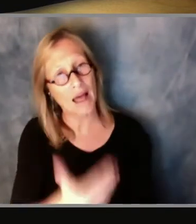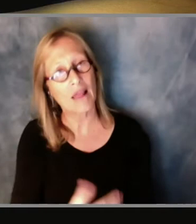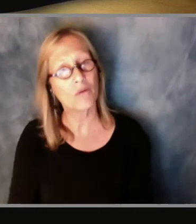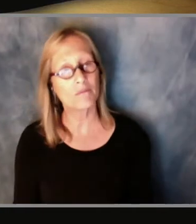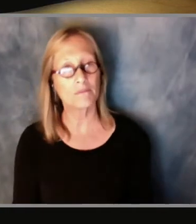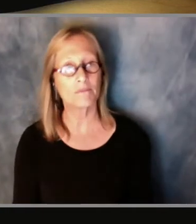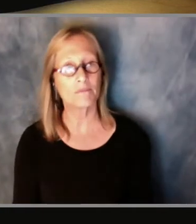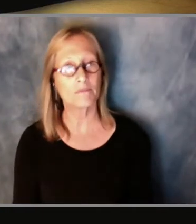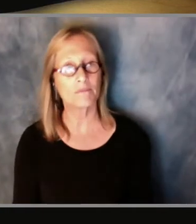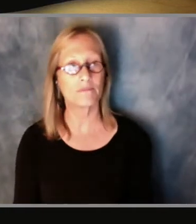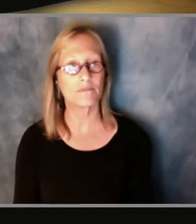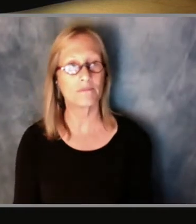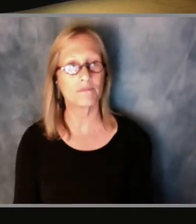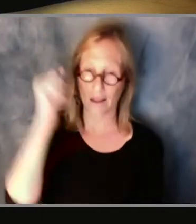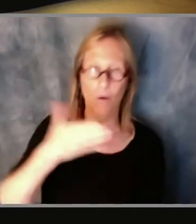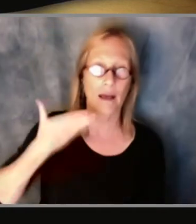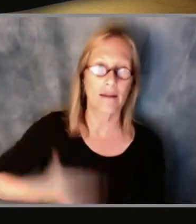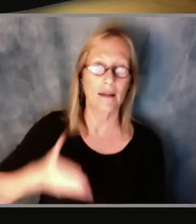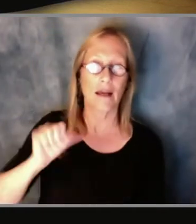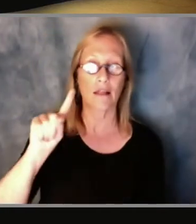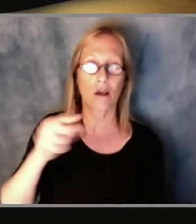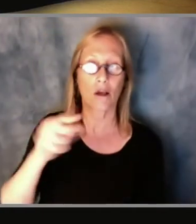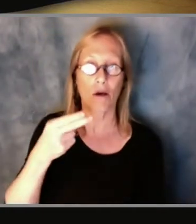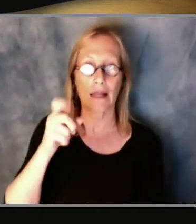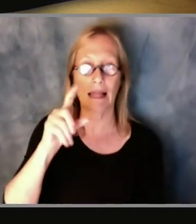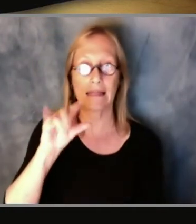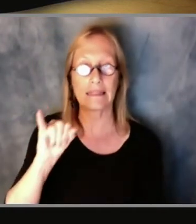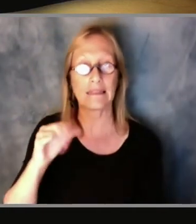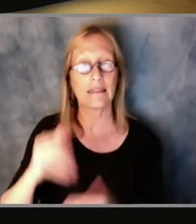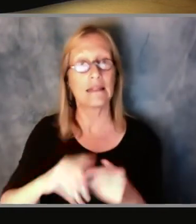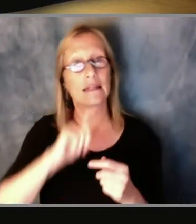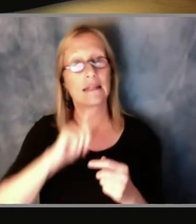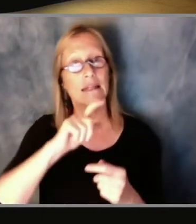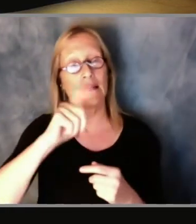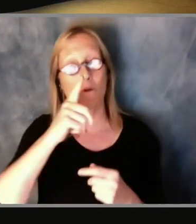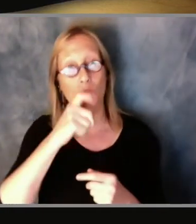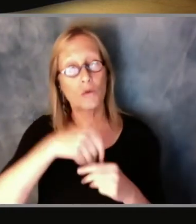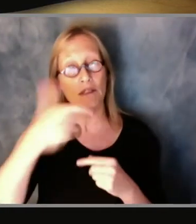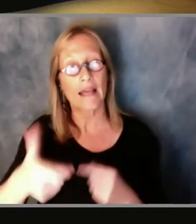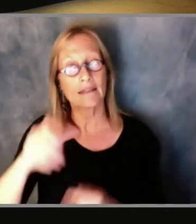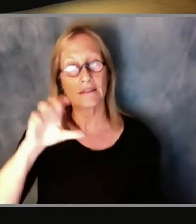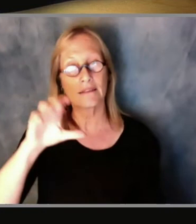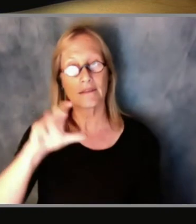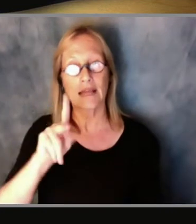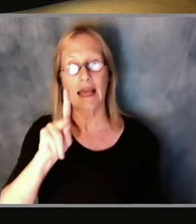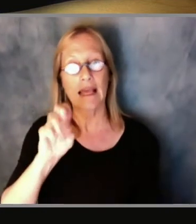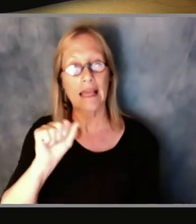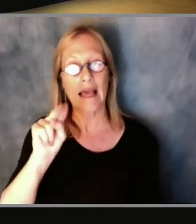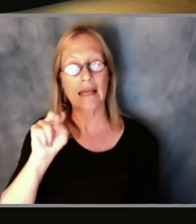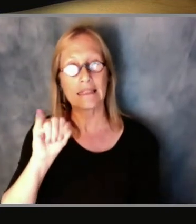Aloha, this is Alohilani. Next is Kiani Rollins Fernandez.